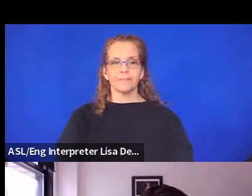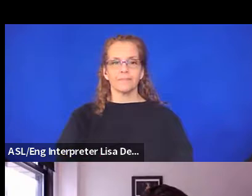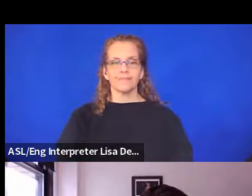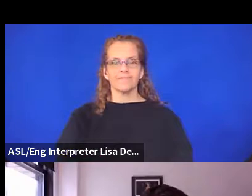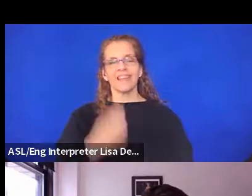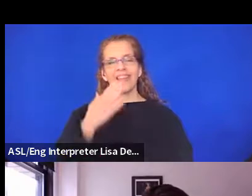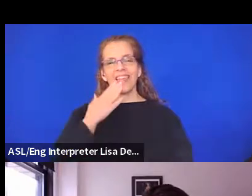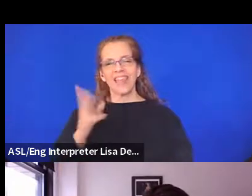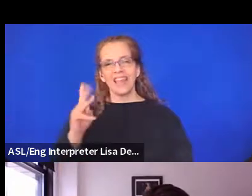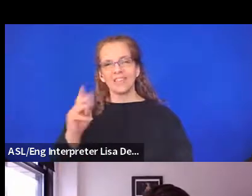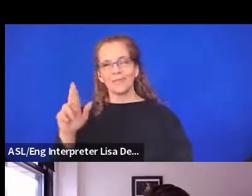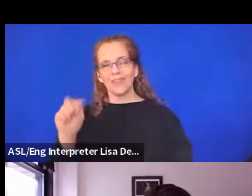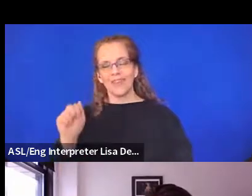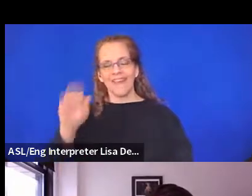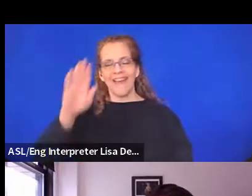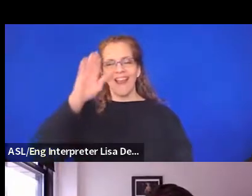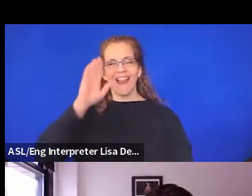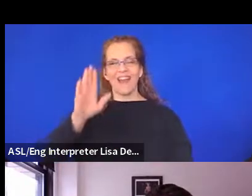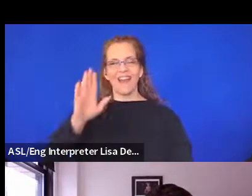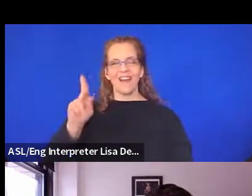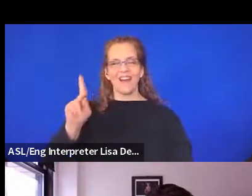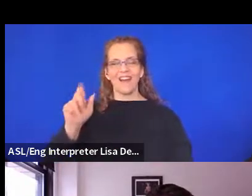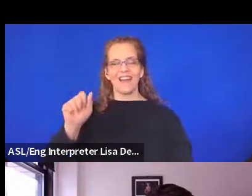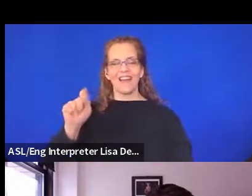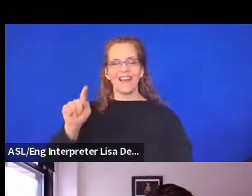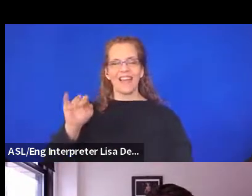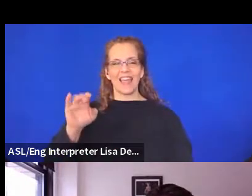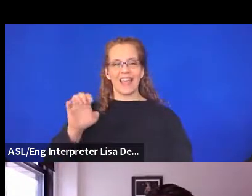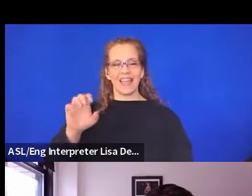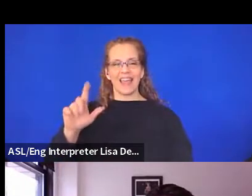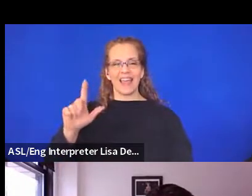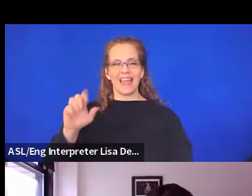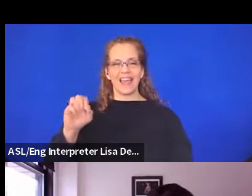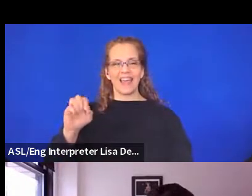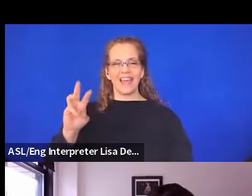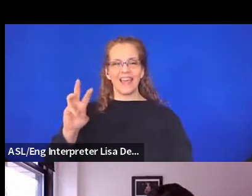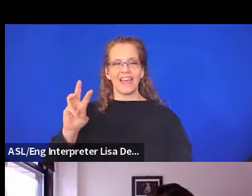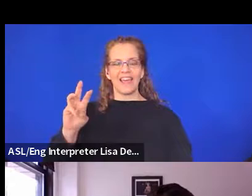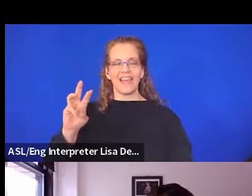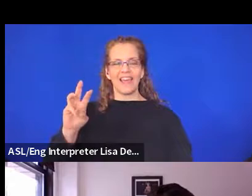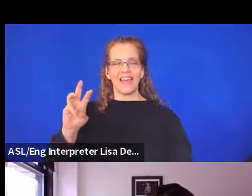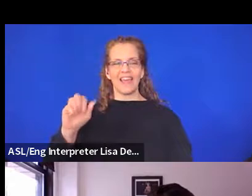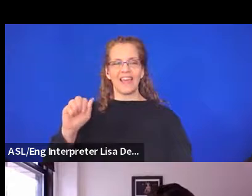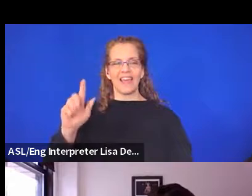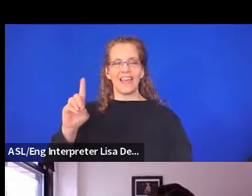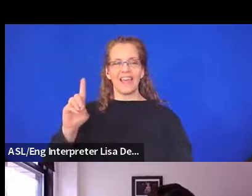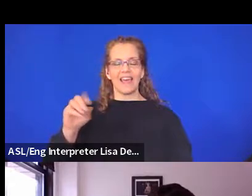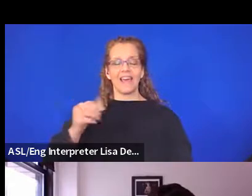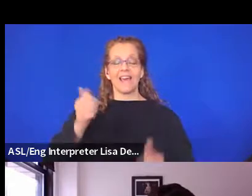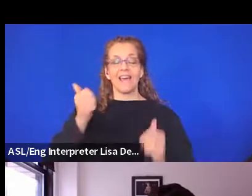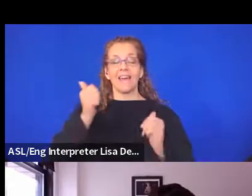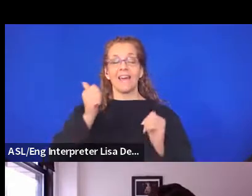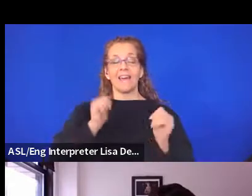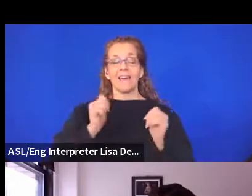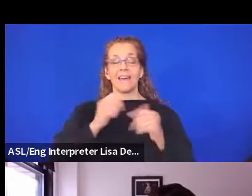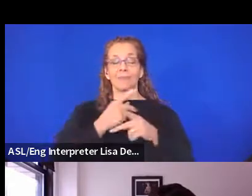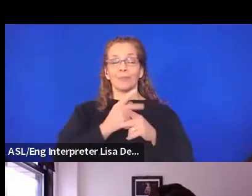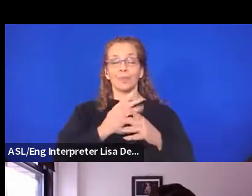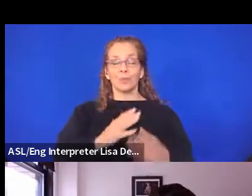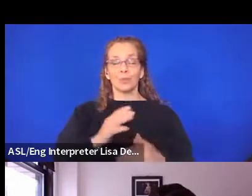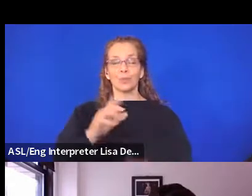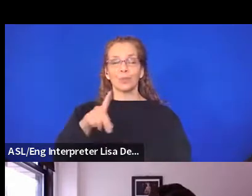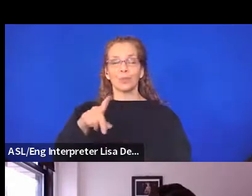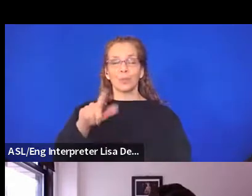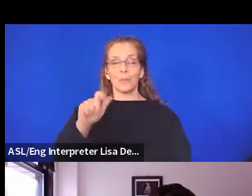Thanks, Maria. Hi, I'm Kate Loewald. I'm the founding producer of Playco. My pronouns are she,